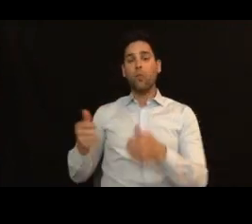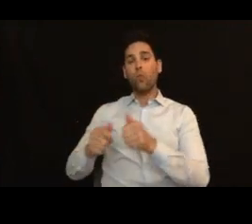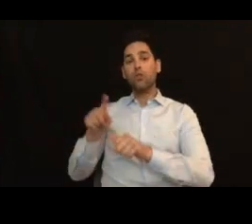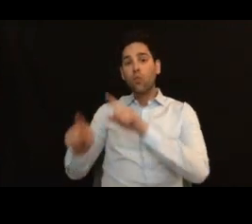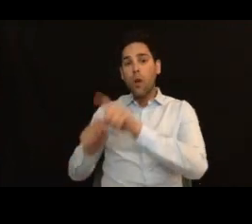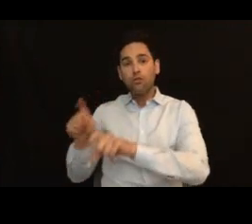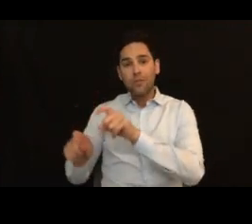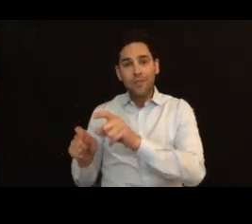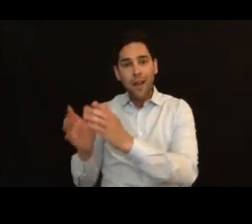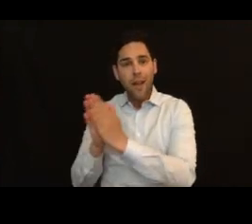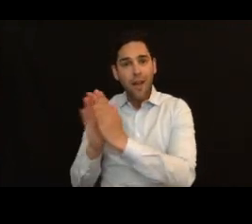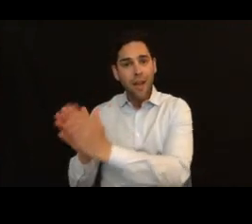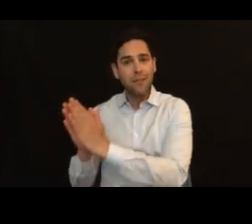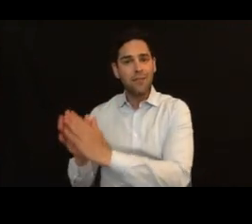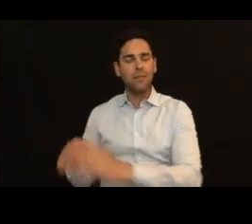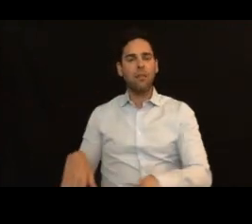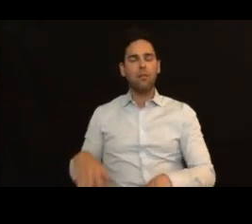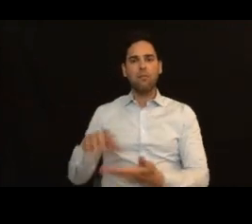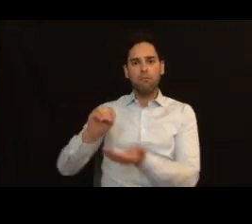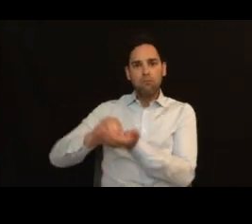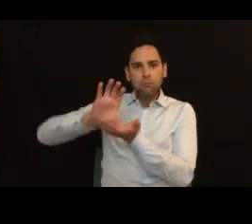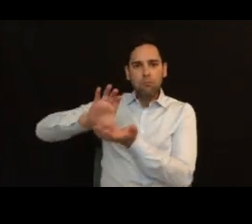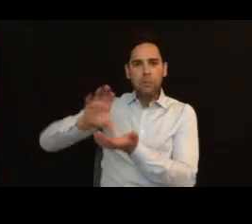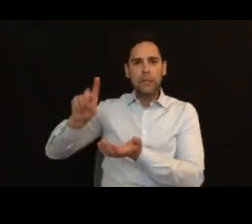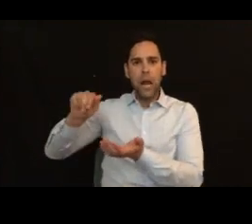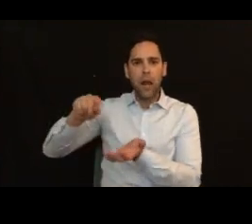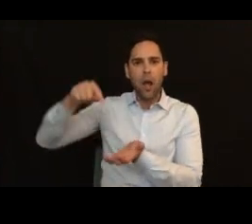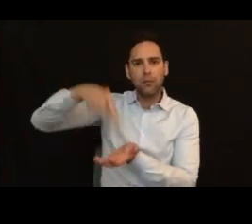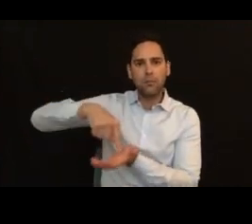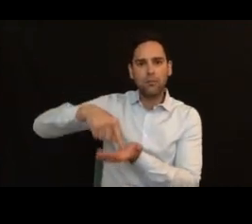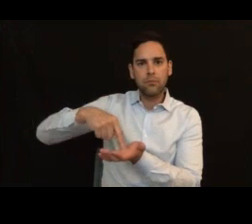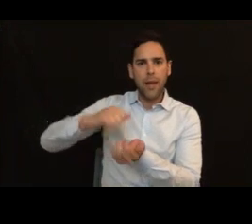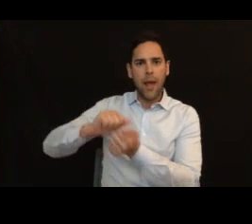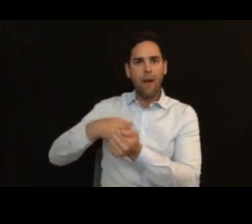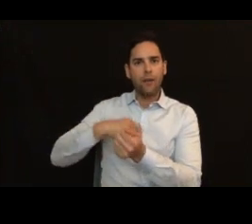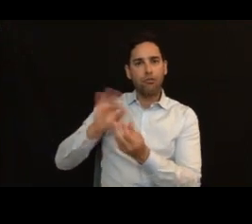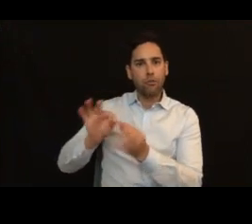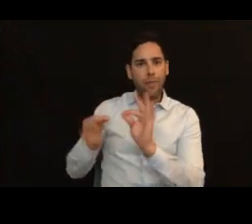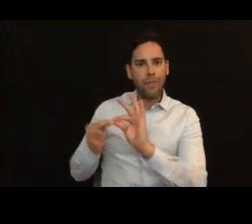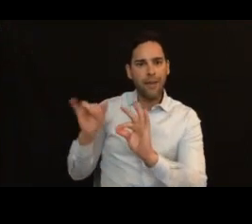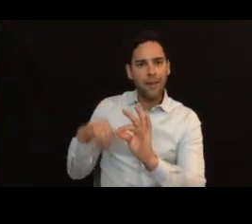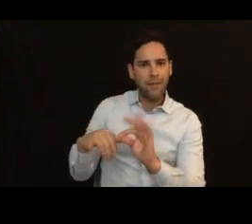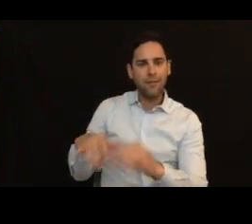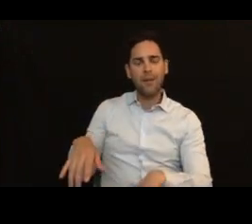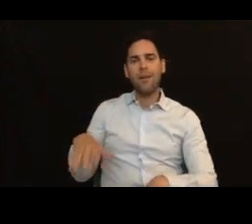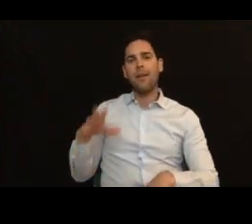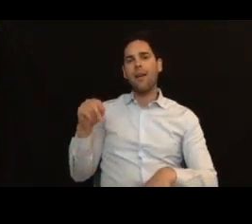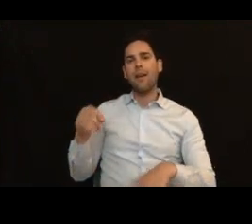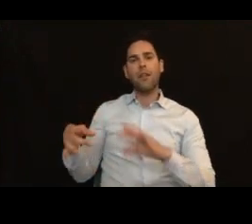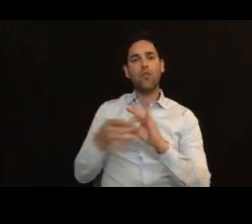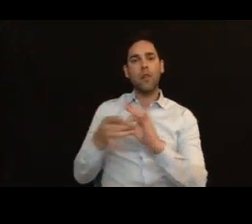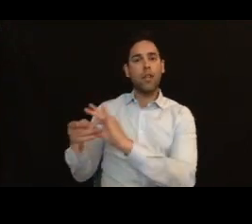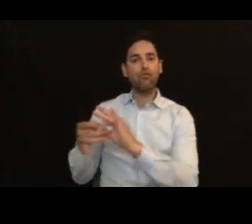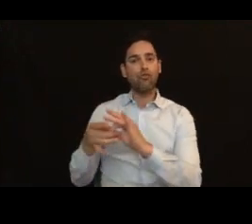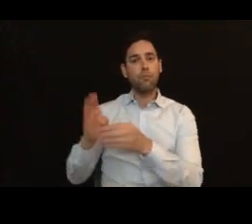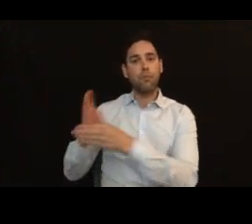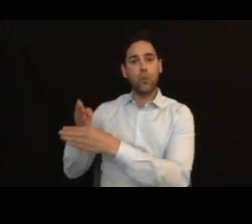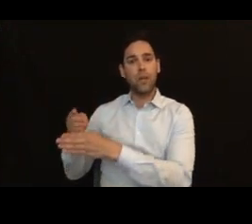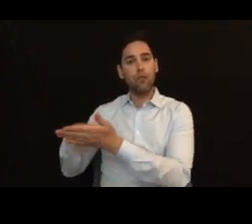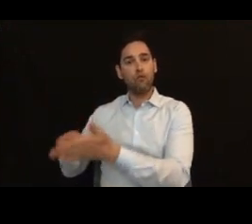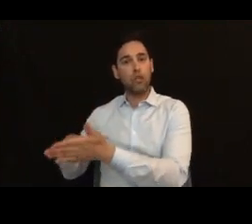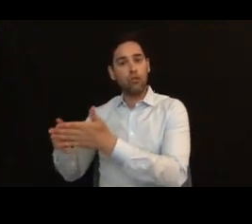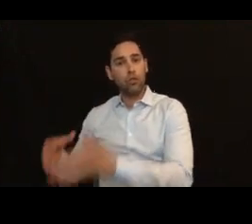the data that is in front of us. Those are going to inform the relationships between the researcher or the ethnographer and the